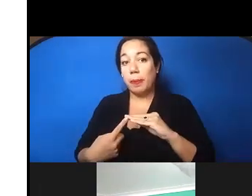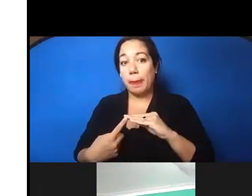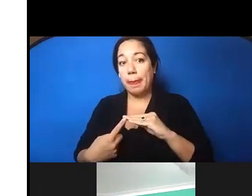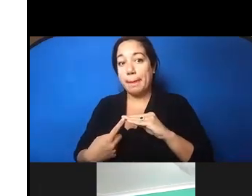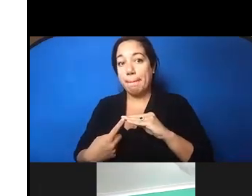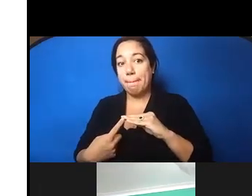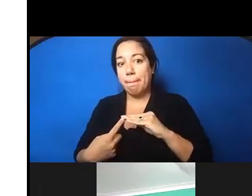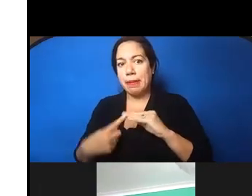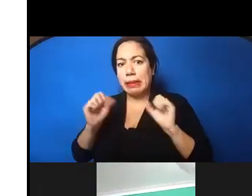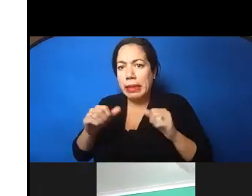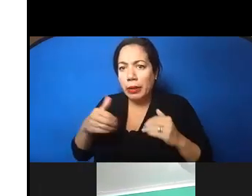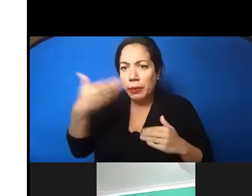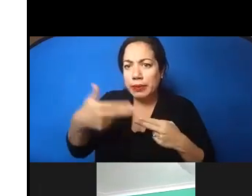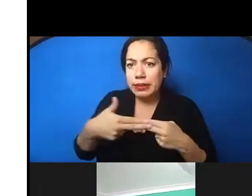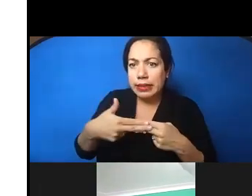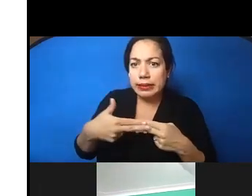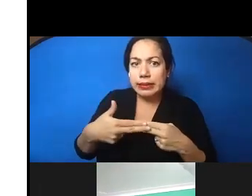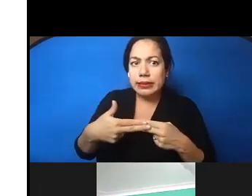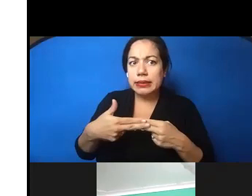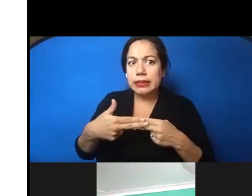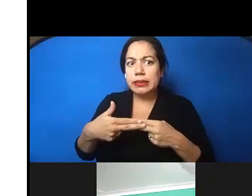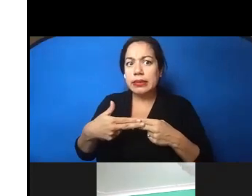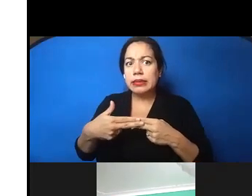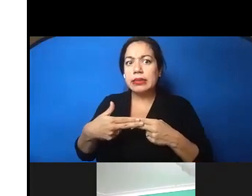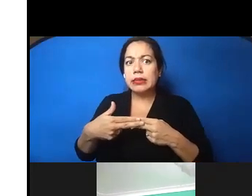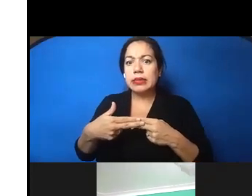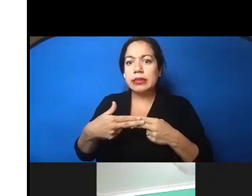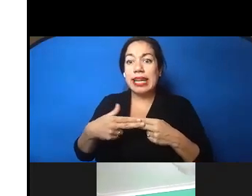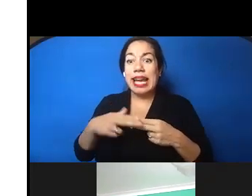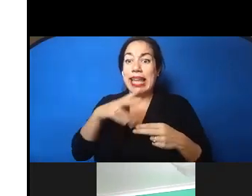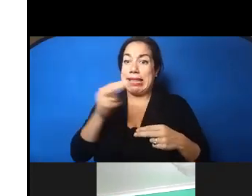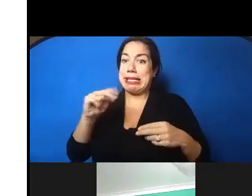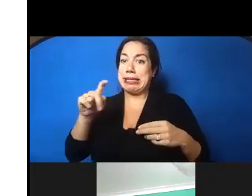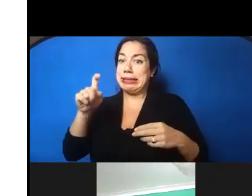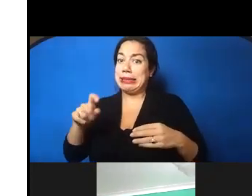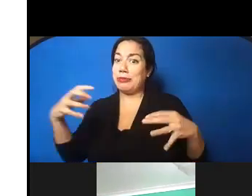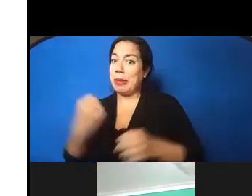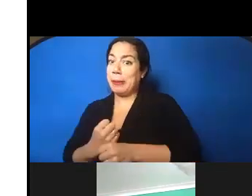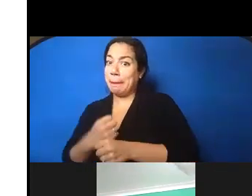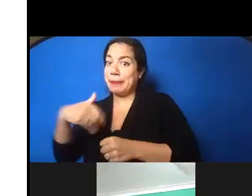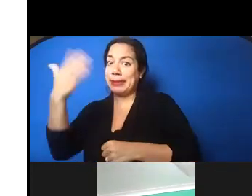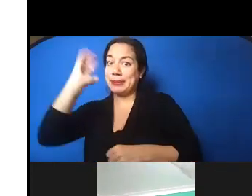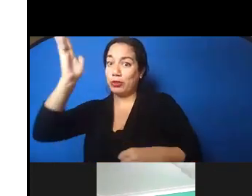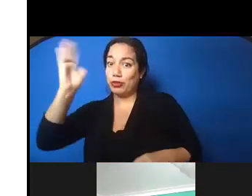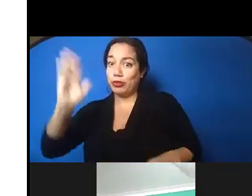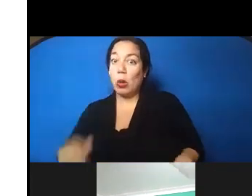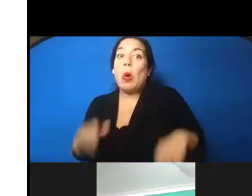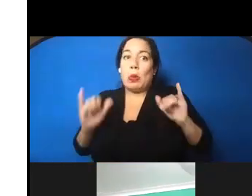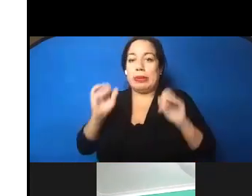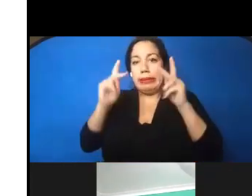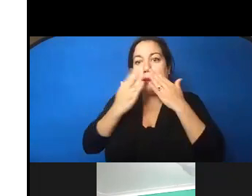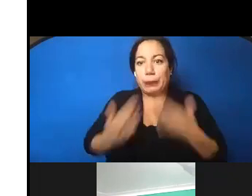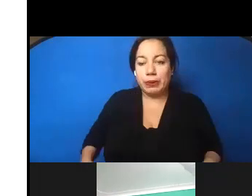can I go to the next slide? Just lastly, I want to talk about opportunities. Yes, and then we need to wrap up and go to the next speaker. Okay, thank you.